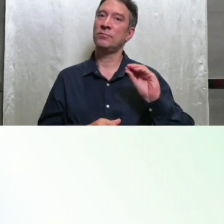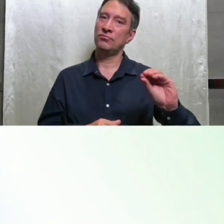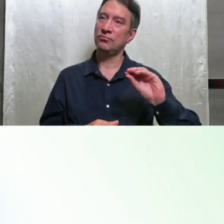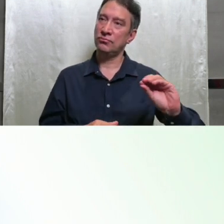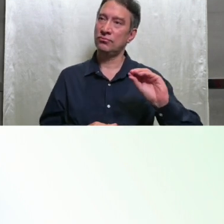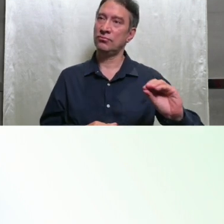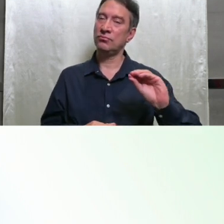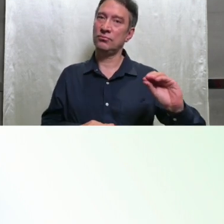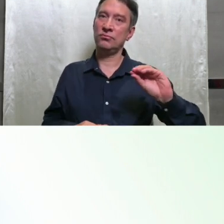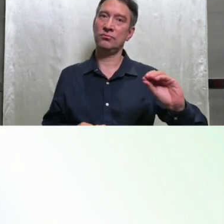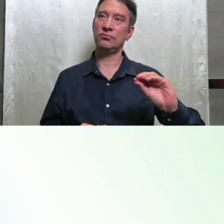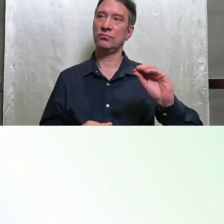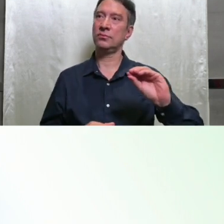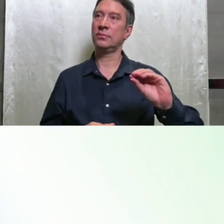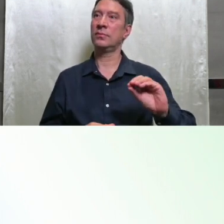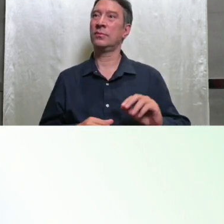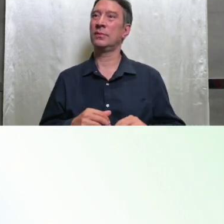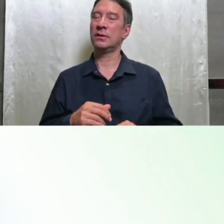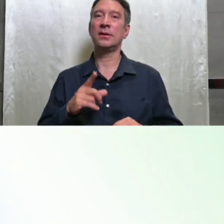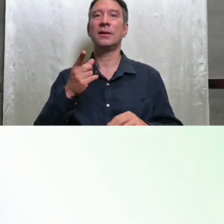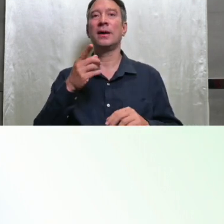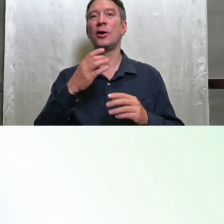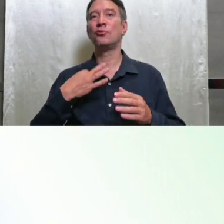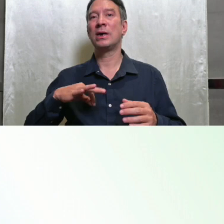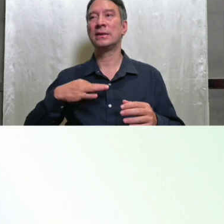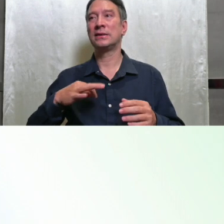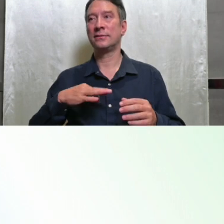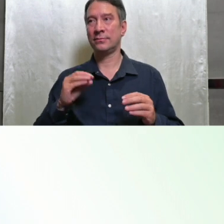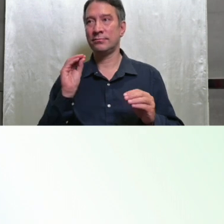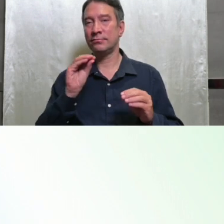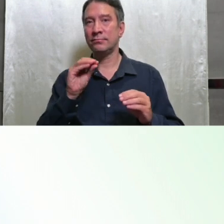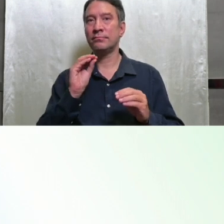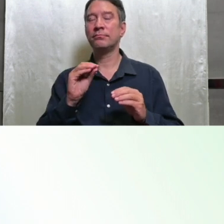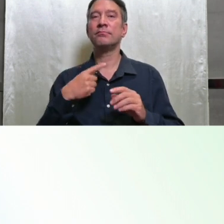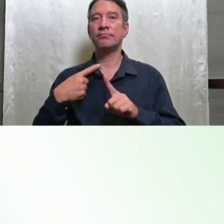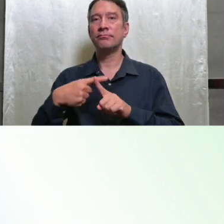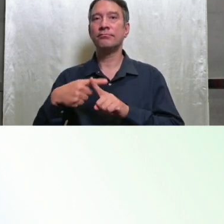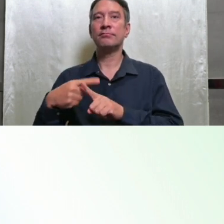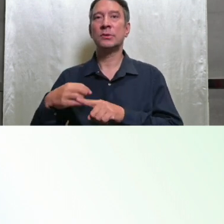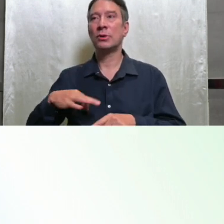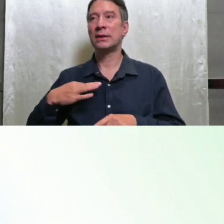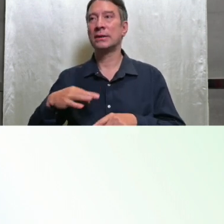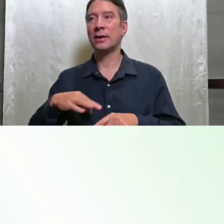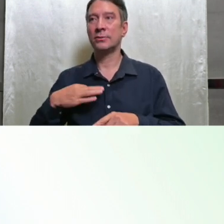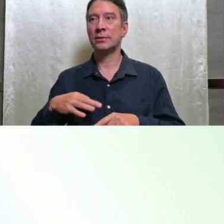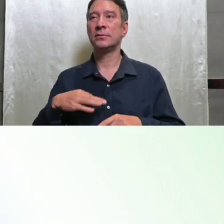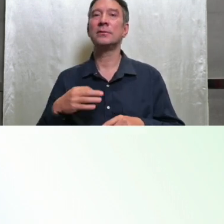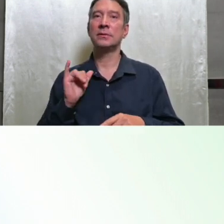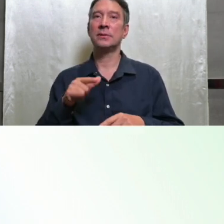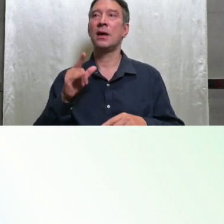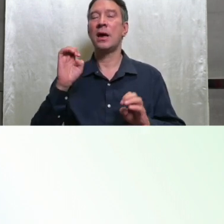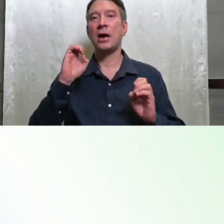the Philippines, such as the Ministry of Education and Department of Higher Education, to understand also the beauty of